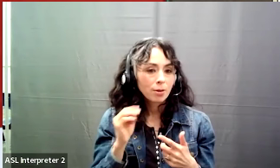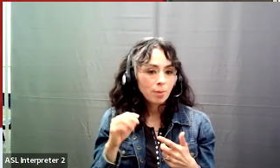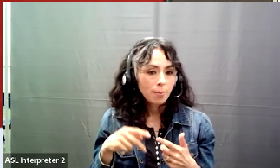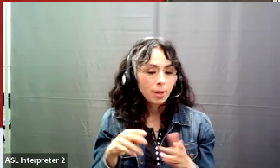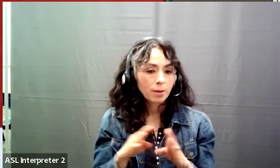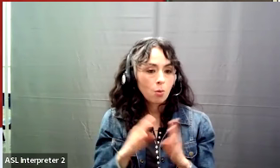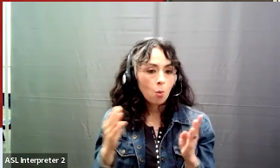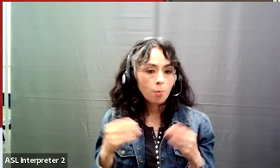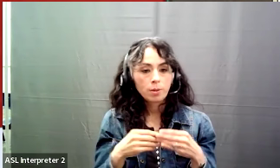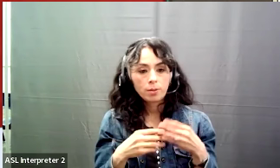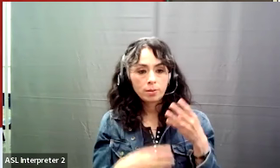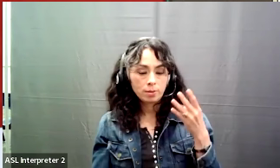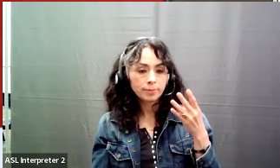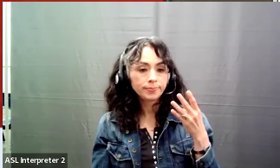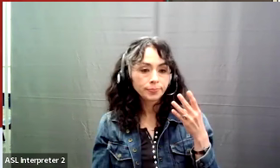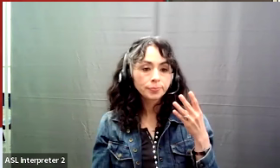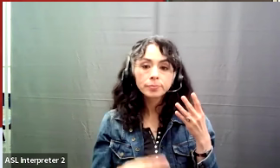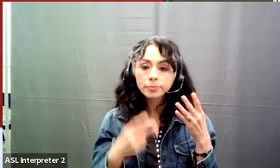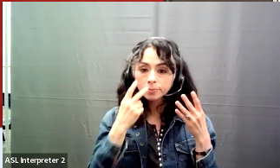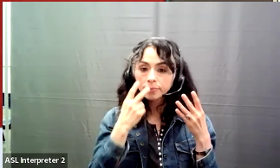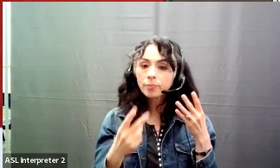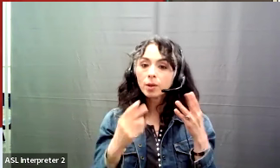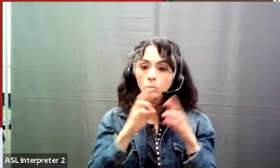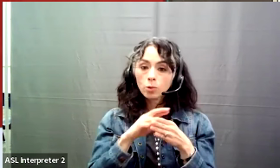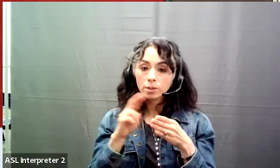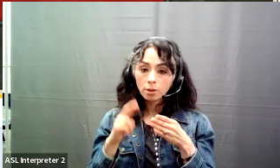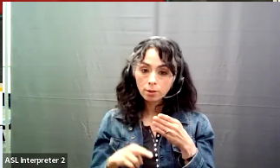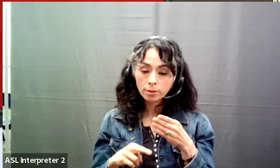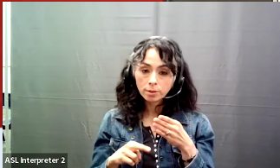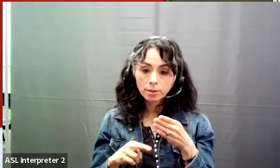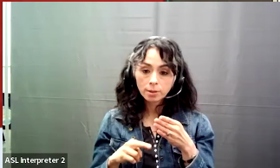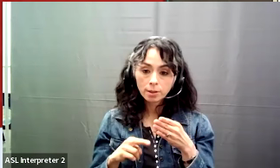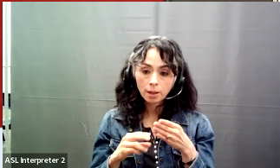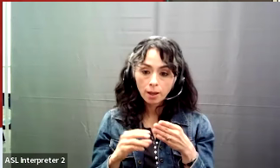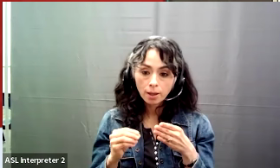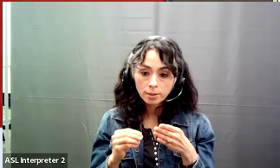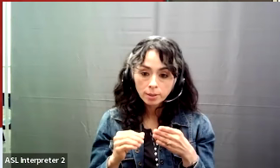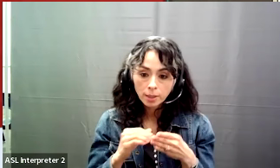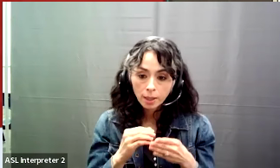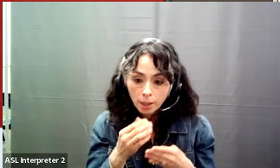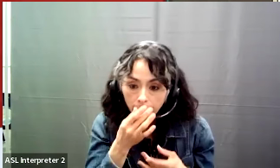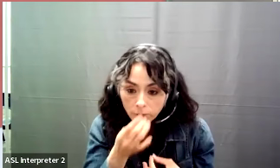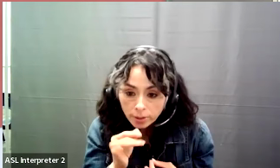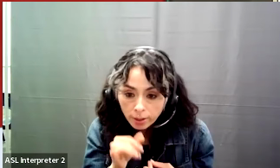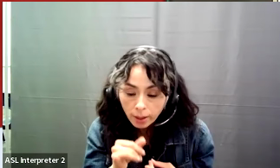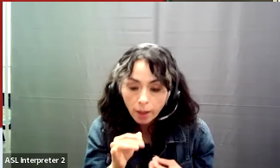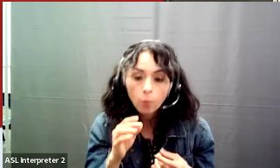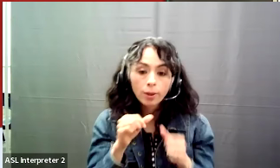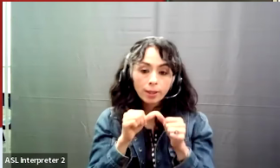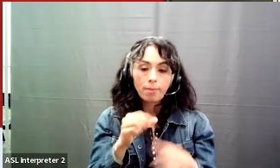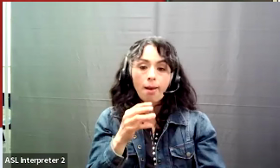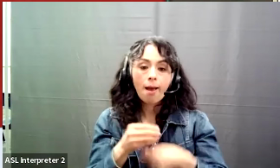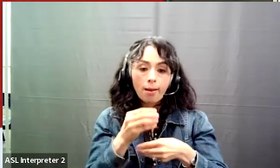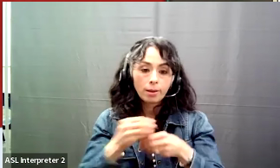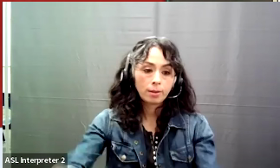I have to look at the legend to see the results. And since I am interested in this map, I'm going to also add it